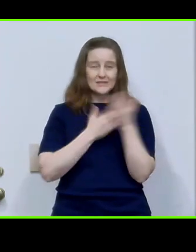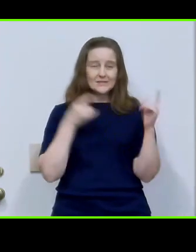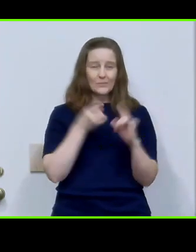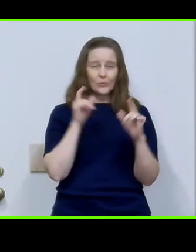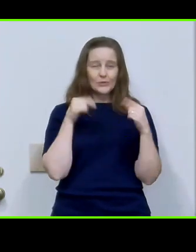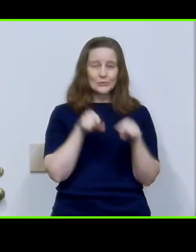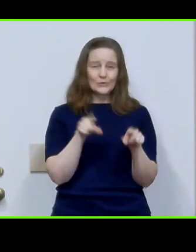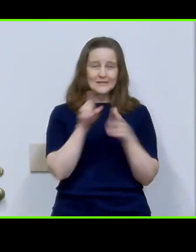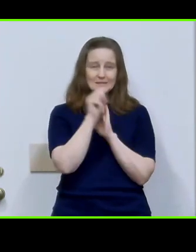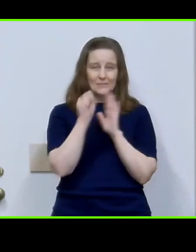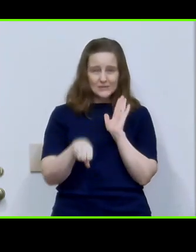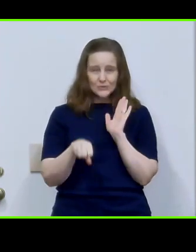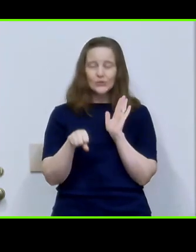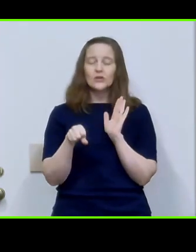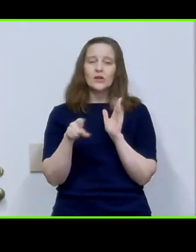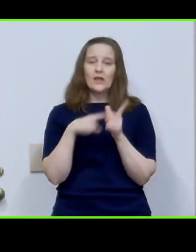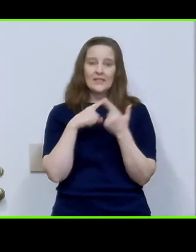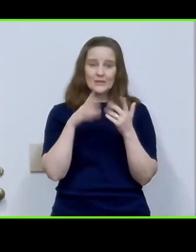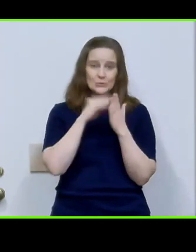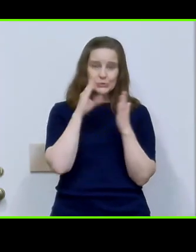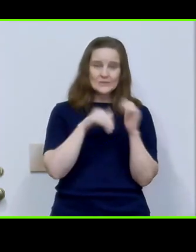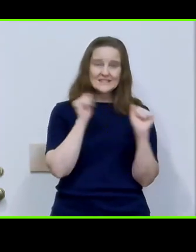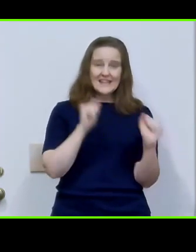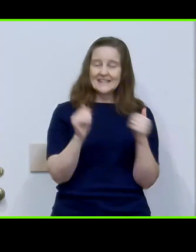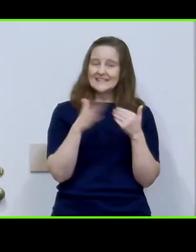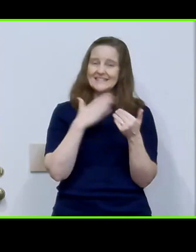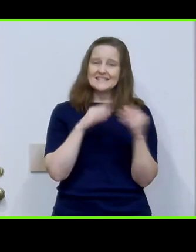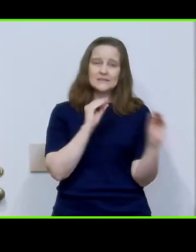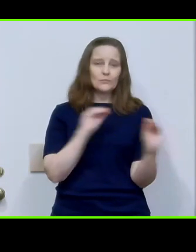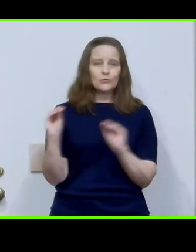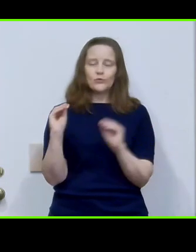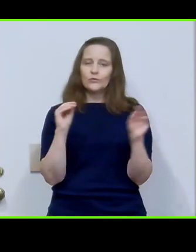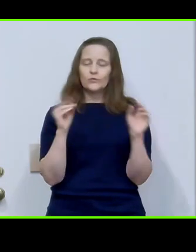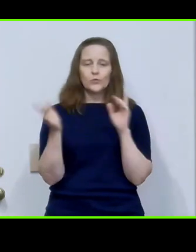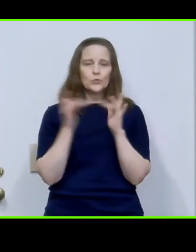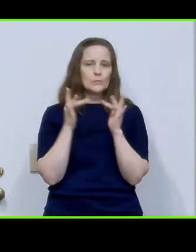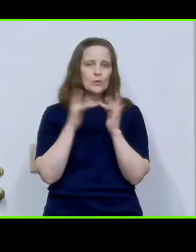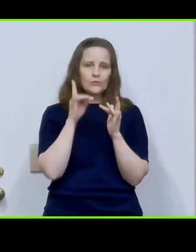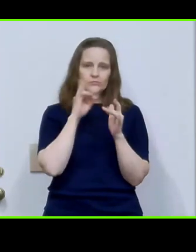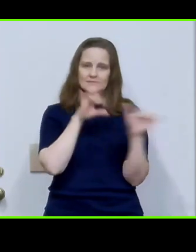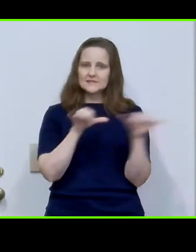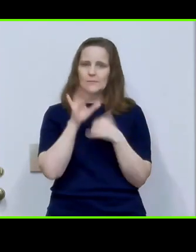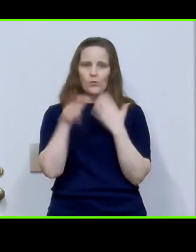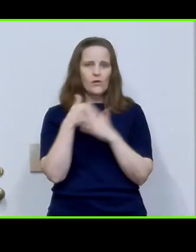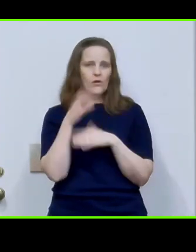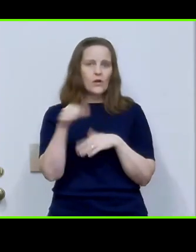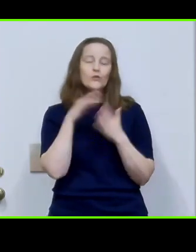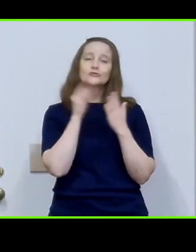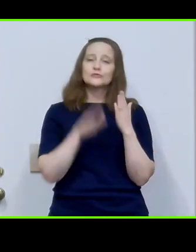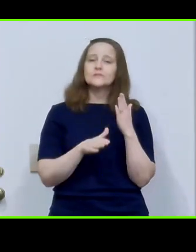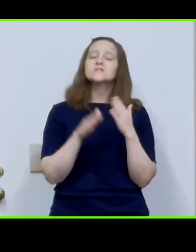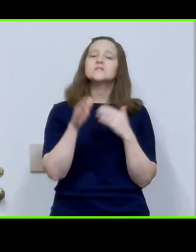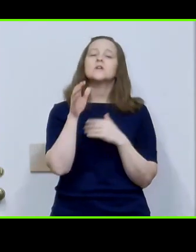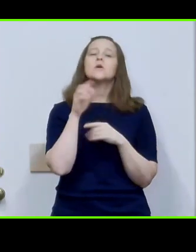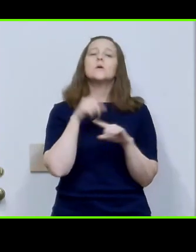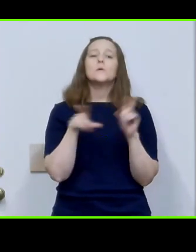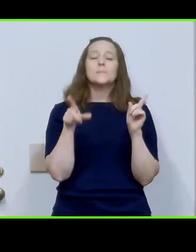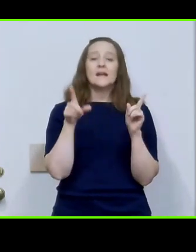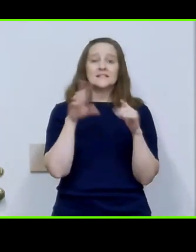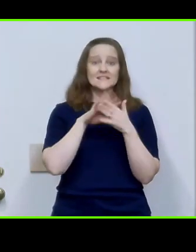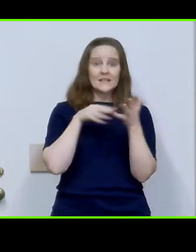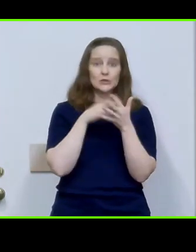semester, then those students would be able to move remote alongside all of our other students. But our schedule has been carefully crafted